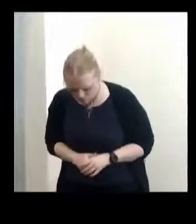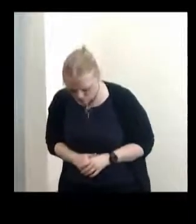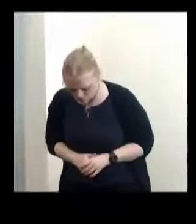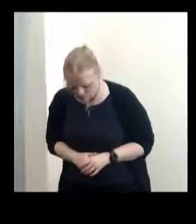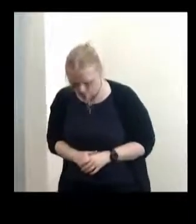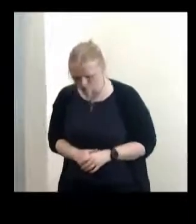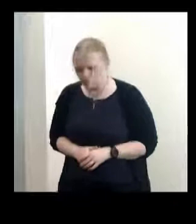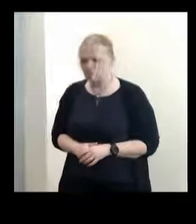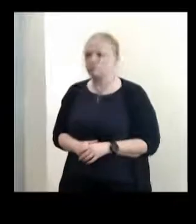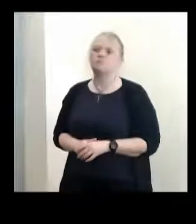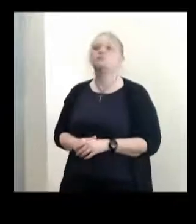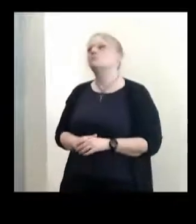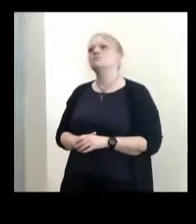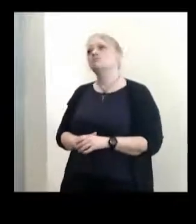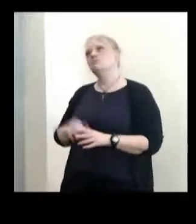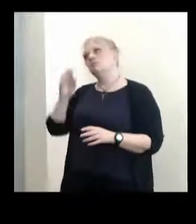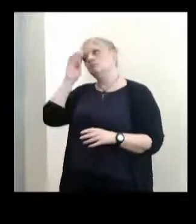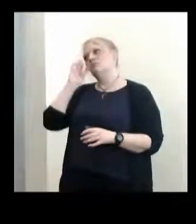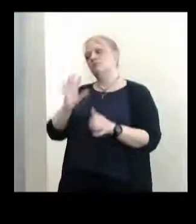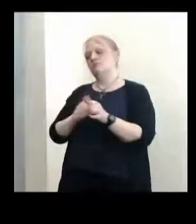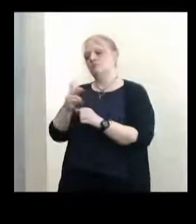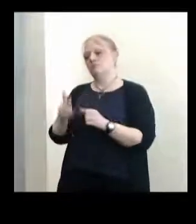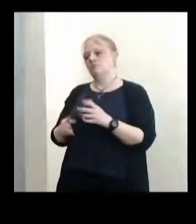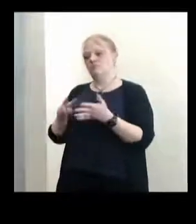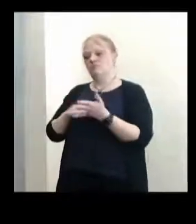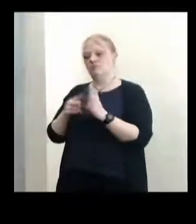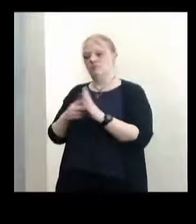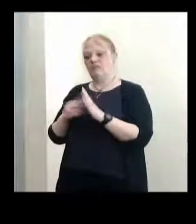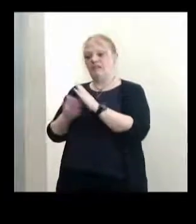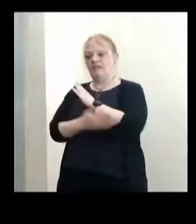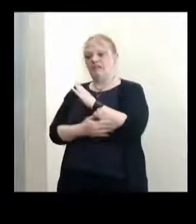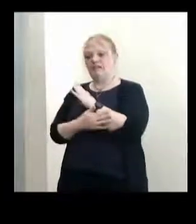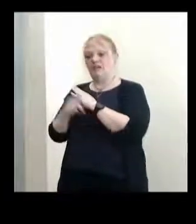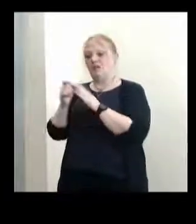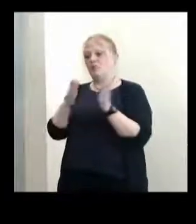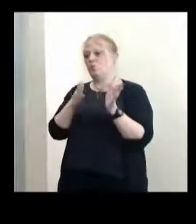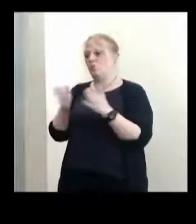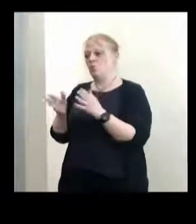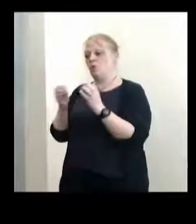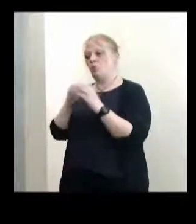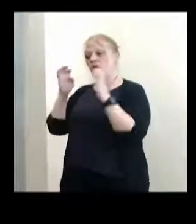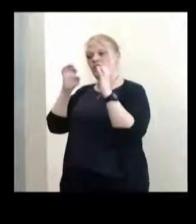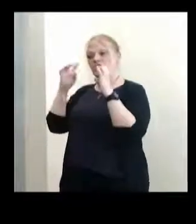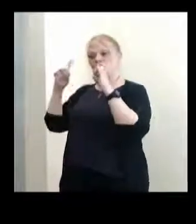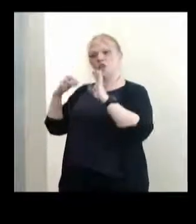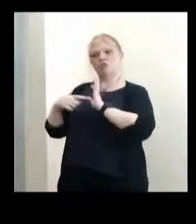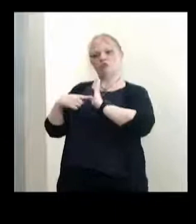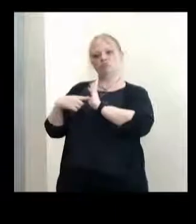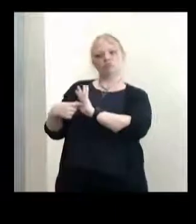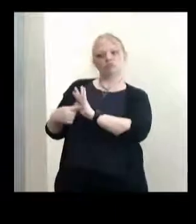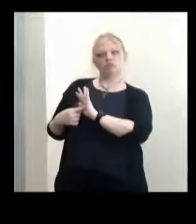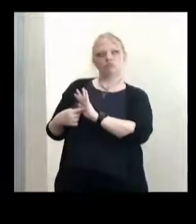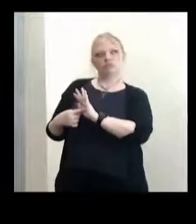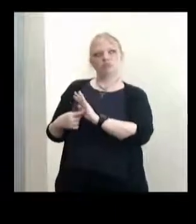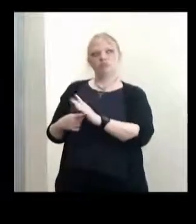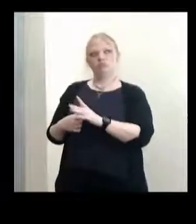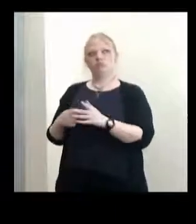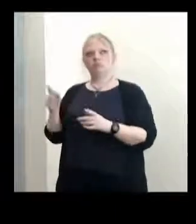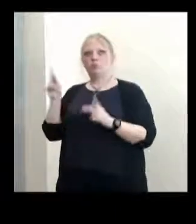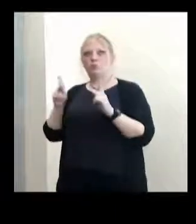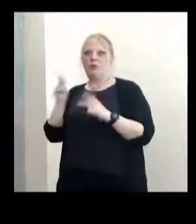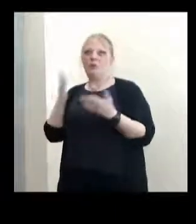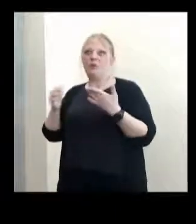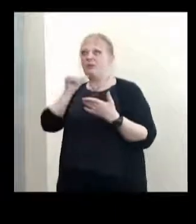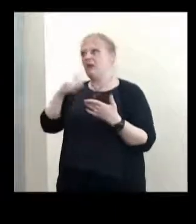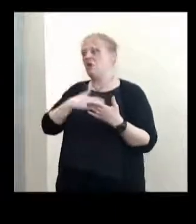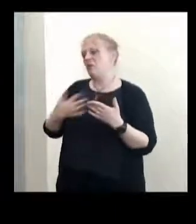Just quickly to follow up, does this mean maybe the county needs to pivot to more of an education model to get folks who might be really unwilling to get the vaccine or